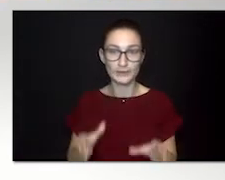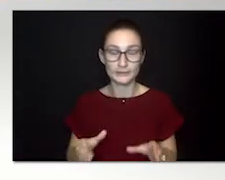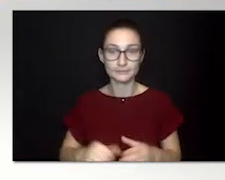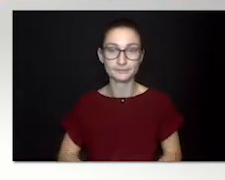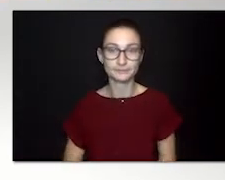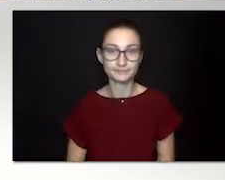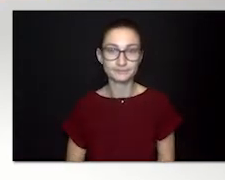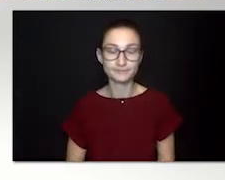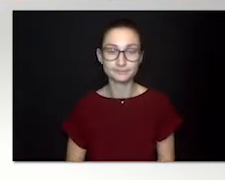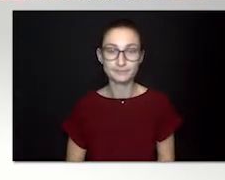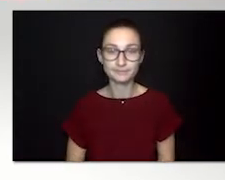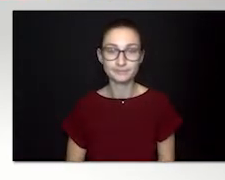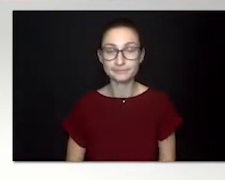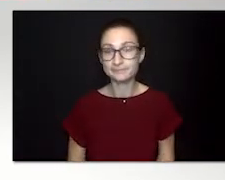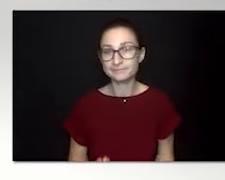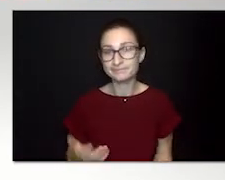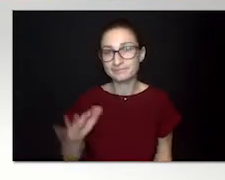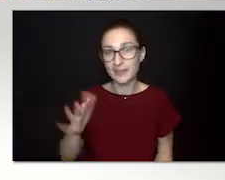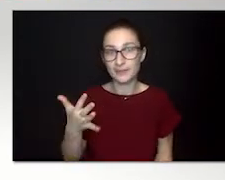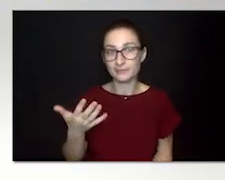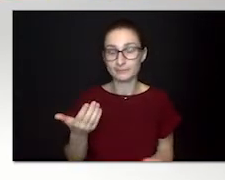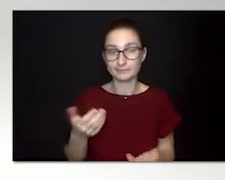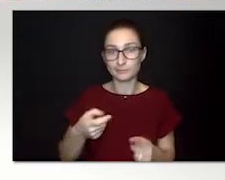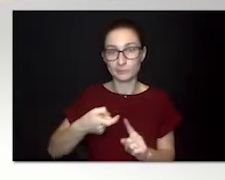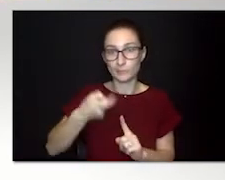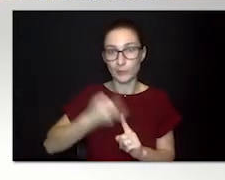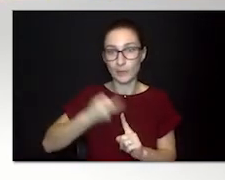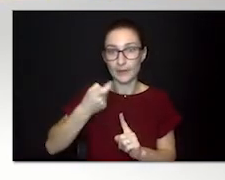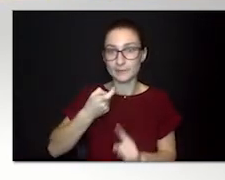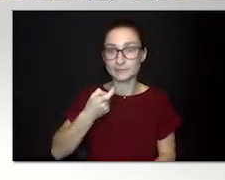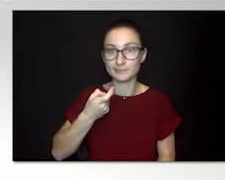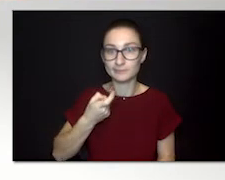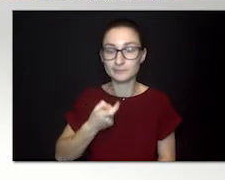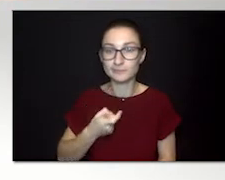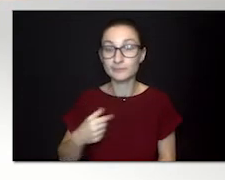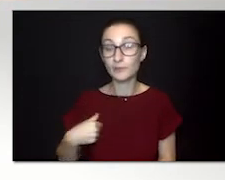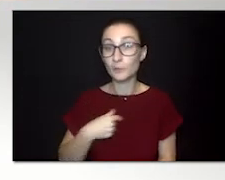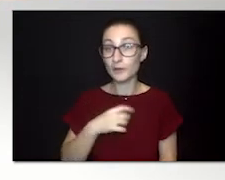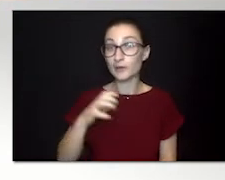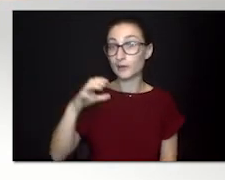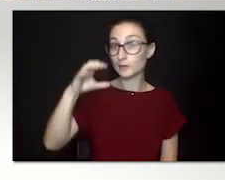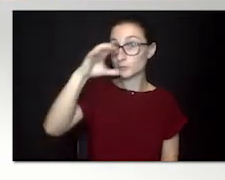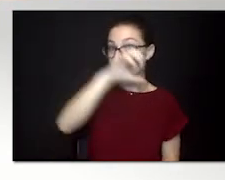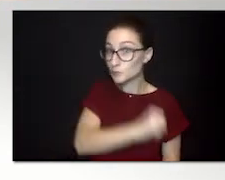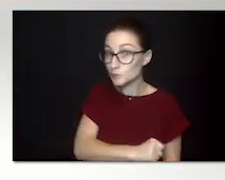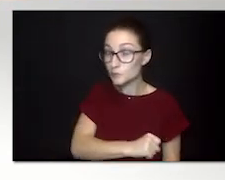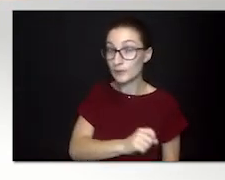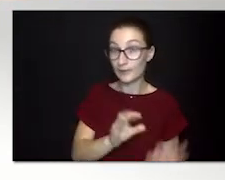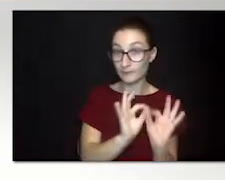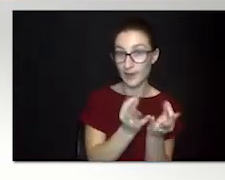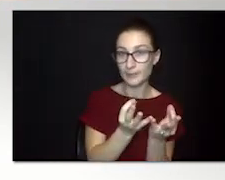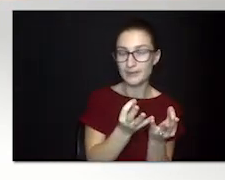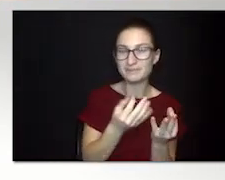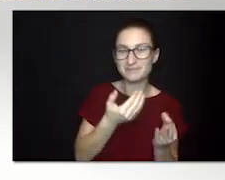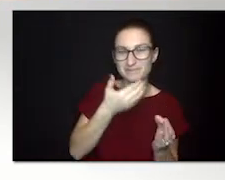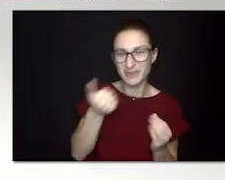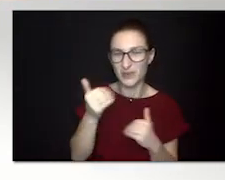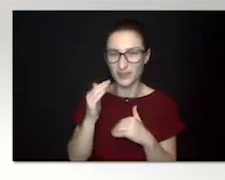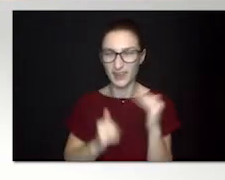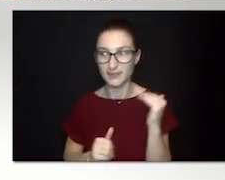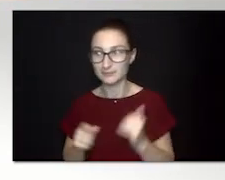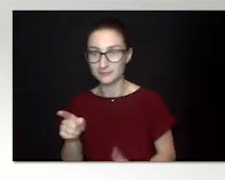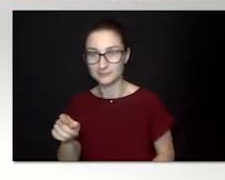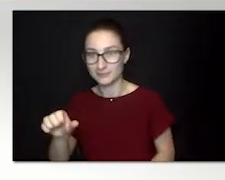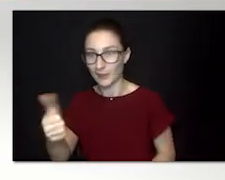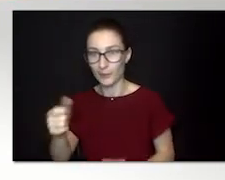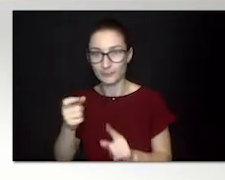as guardian. So it's kind of an automatic presumption that we assume that a family member is a better fit than someone